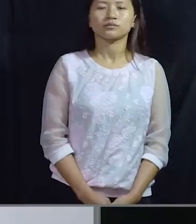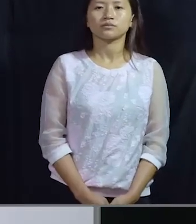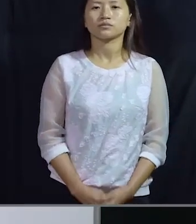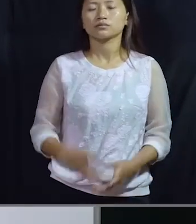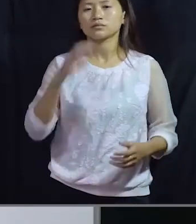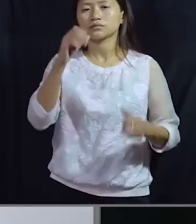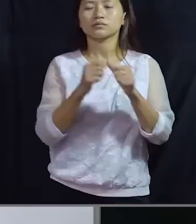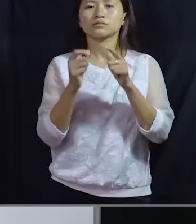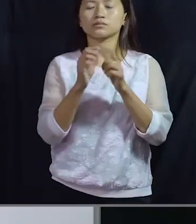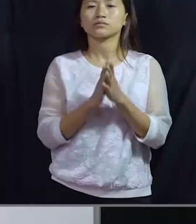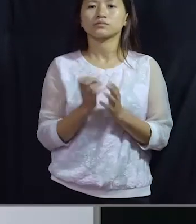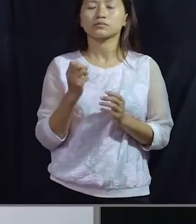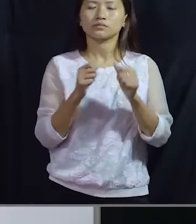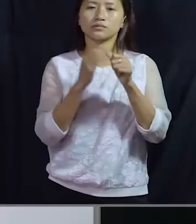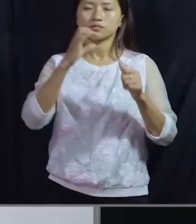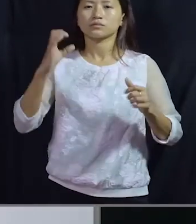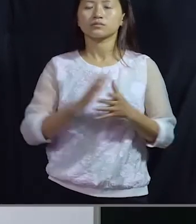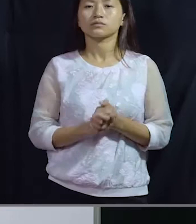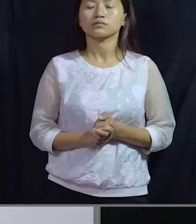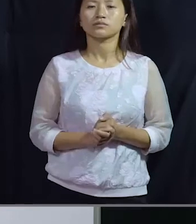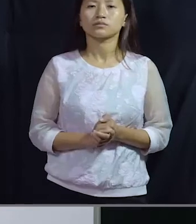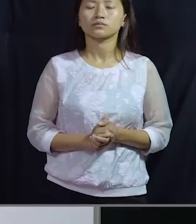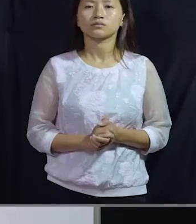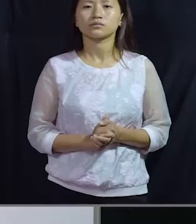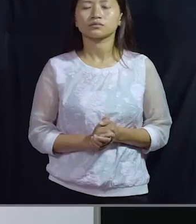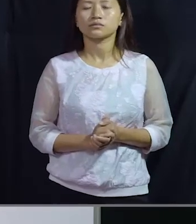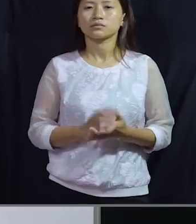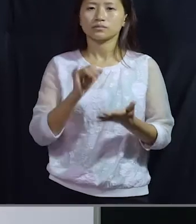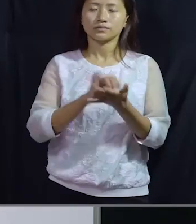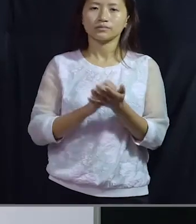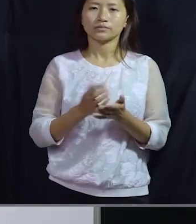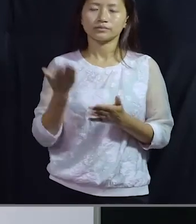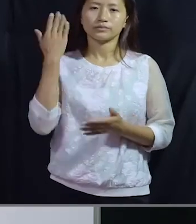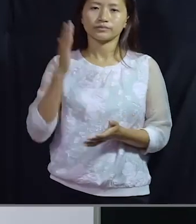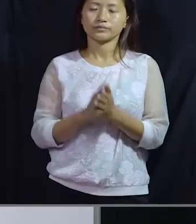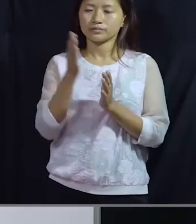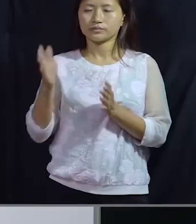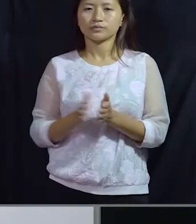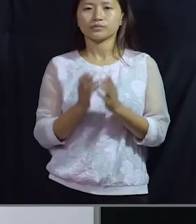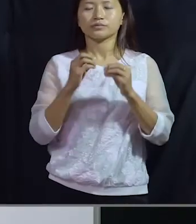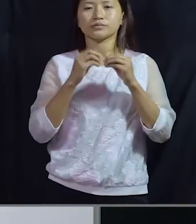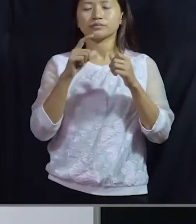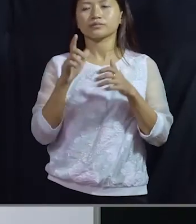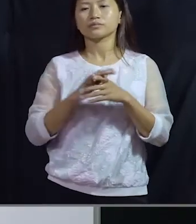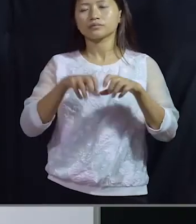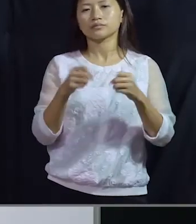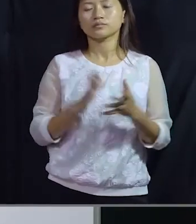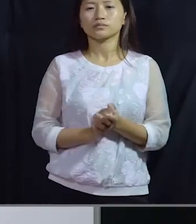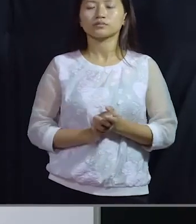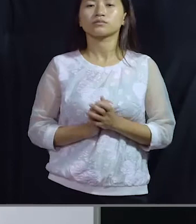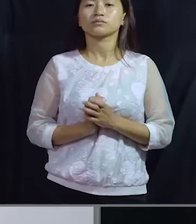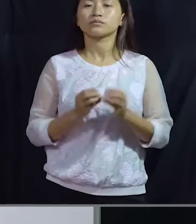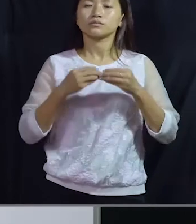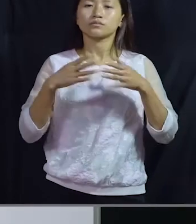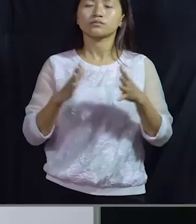Capital account. Next is capital account. That is on the credit side you have by balance brought down, that is the opening capital